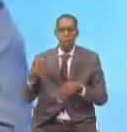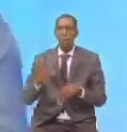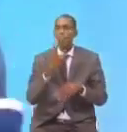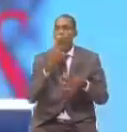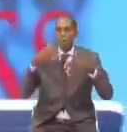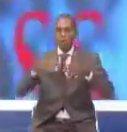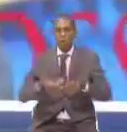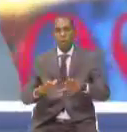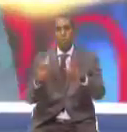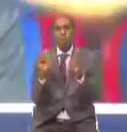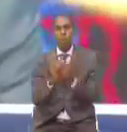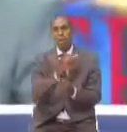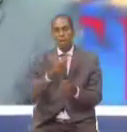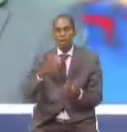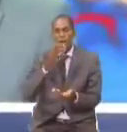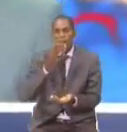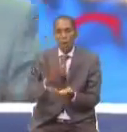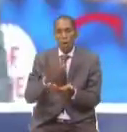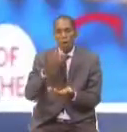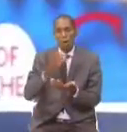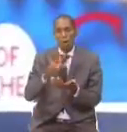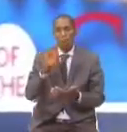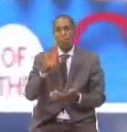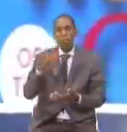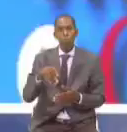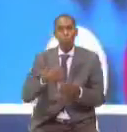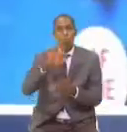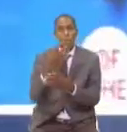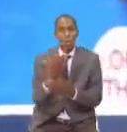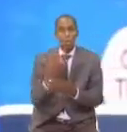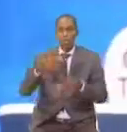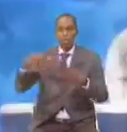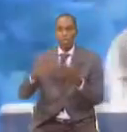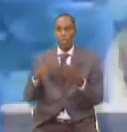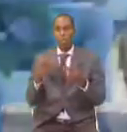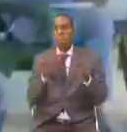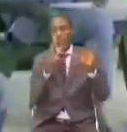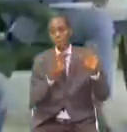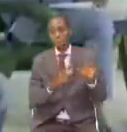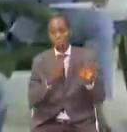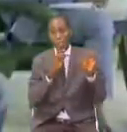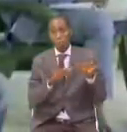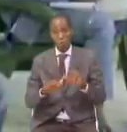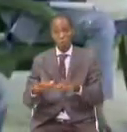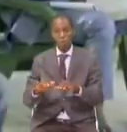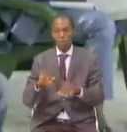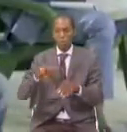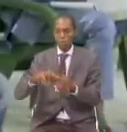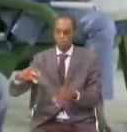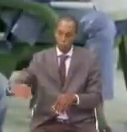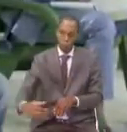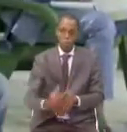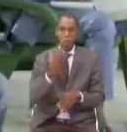a cup, a glass in your hand? You go to the ocean, you take a glass out and pour